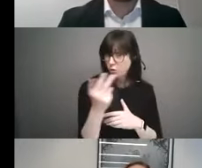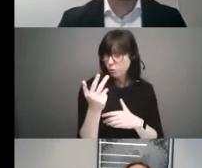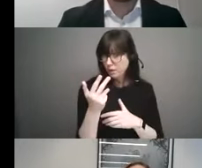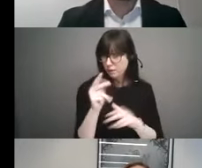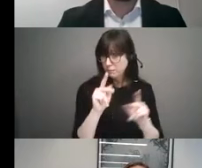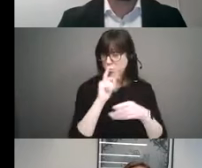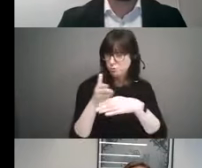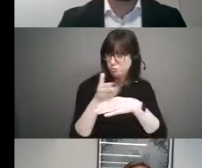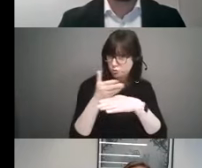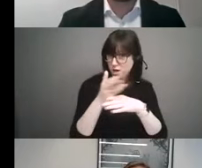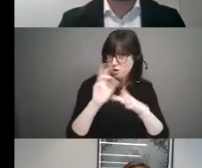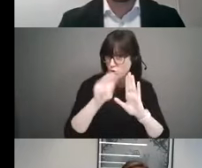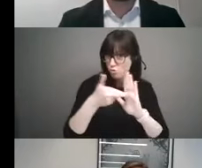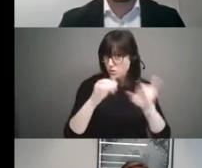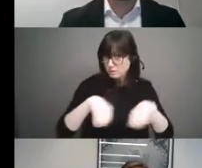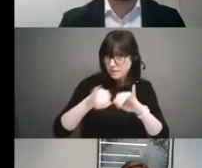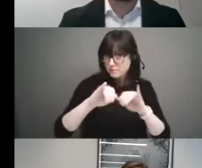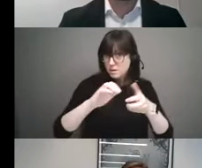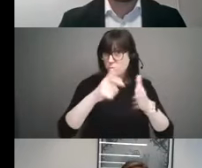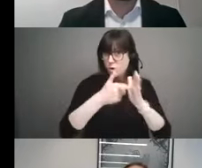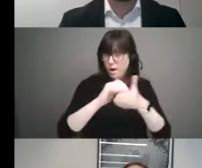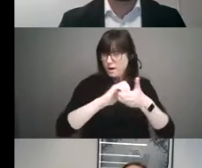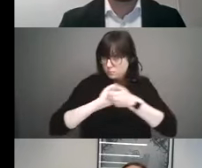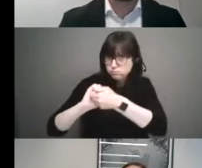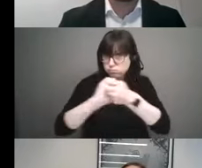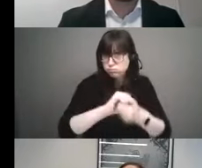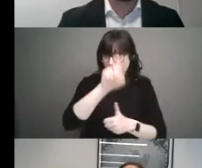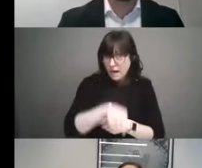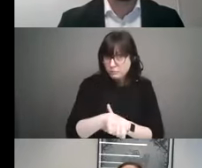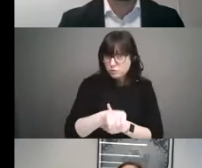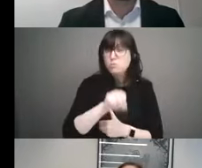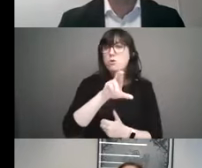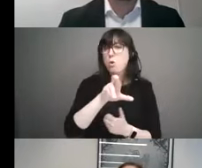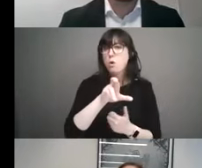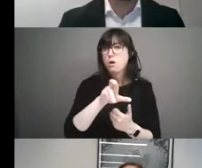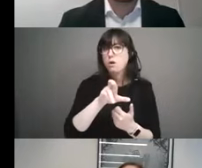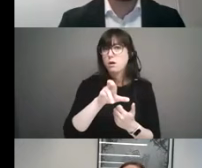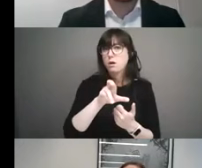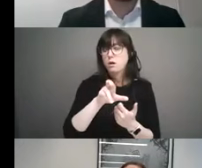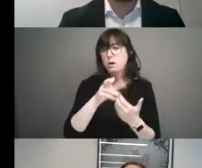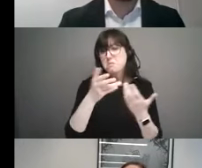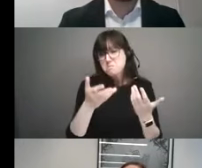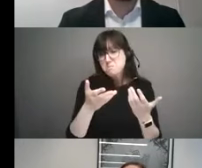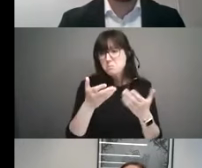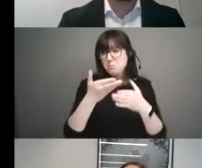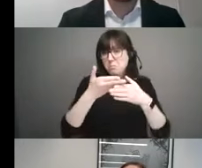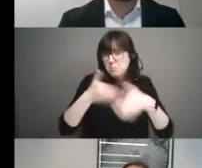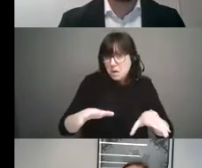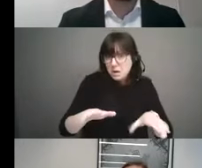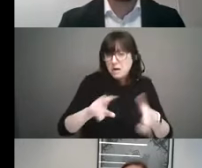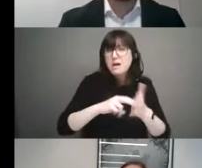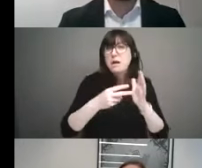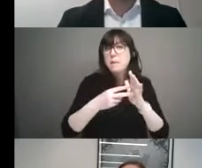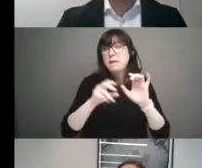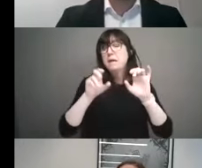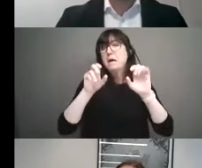be, always act together? Or is it joint in several so that they can act together but they